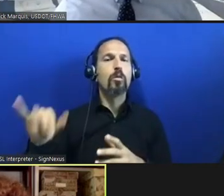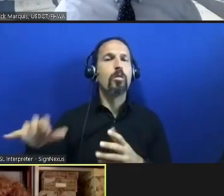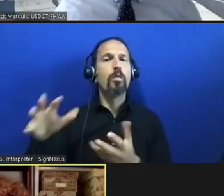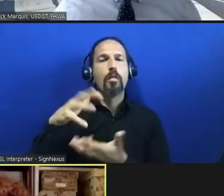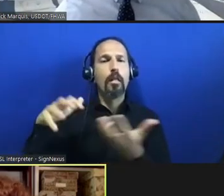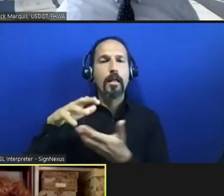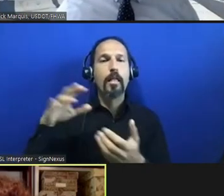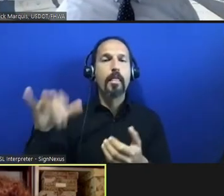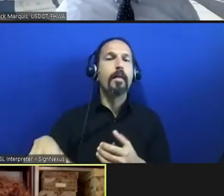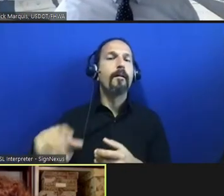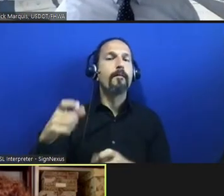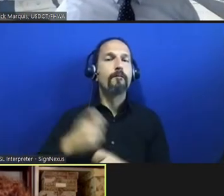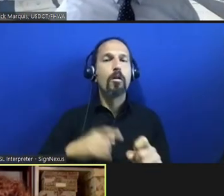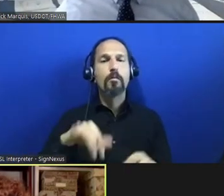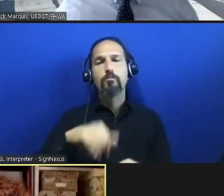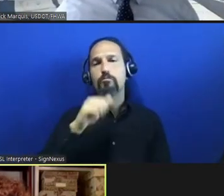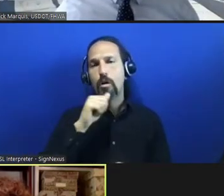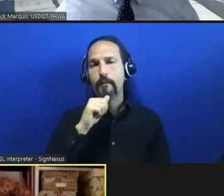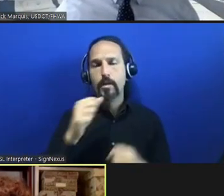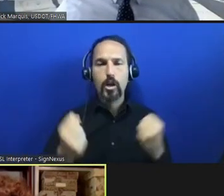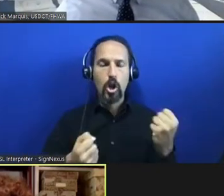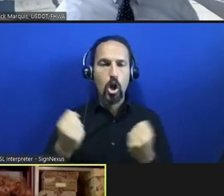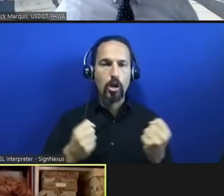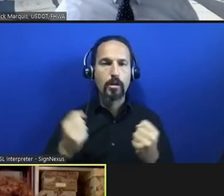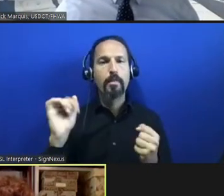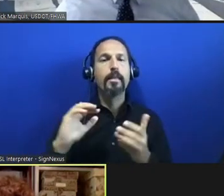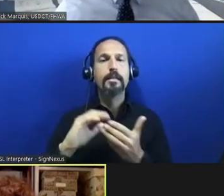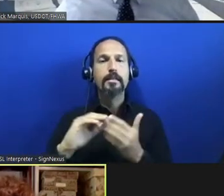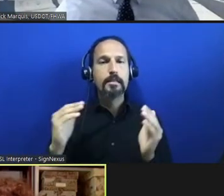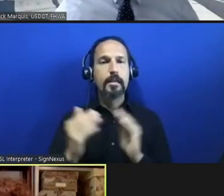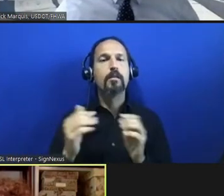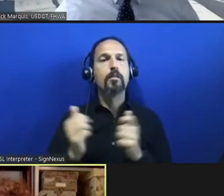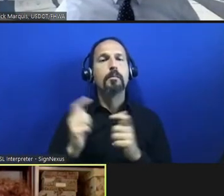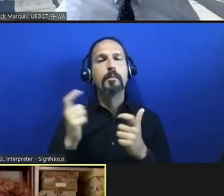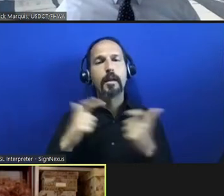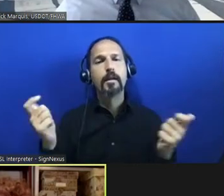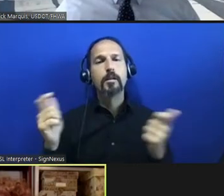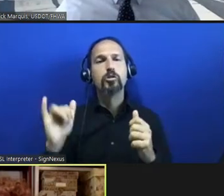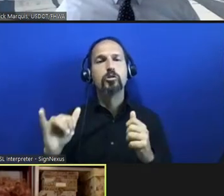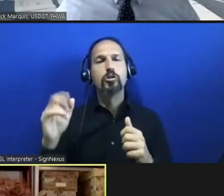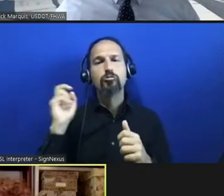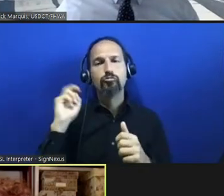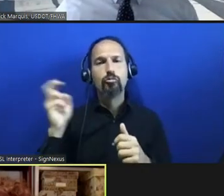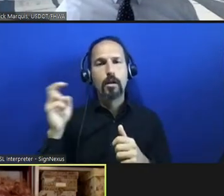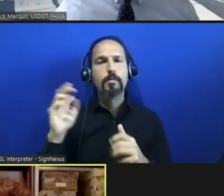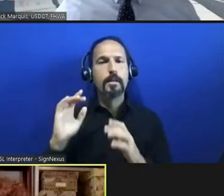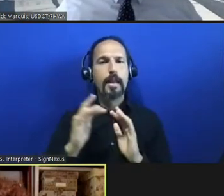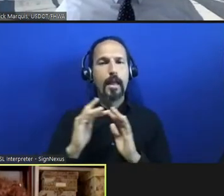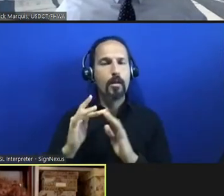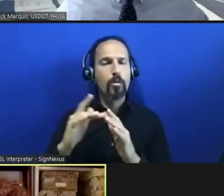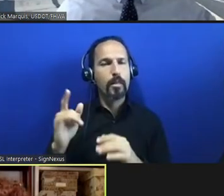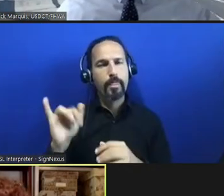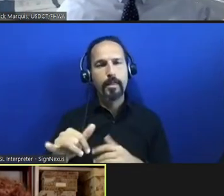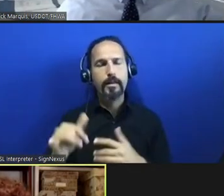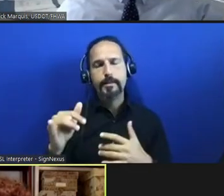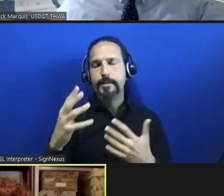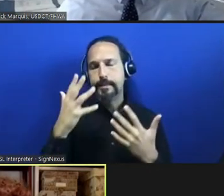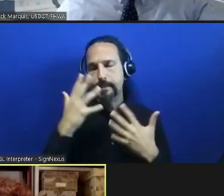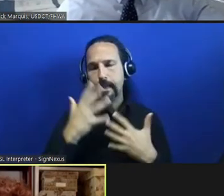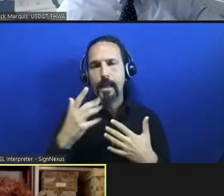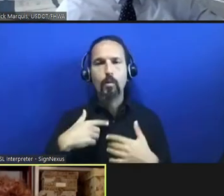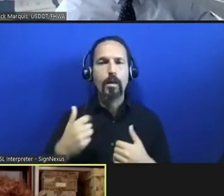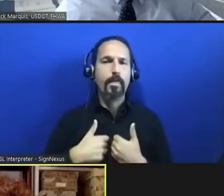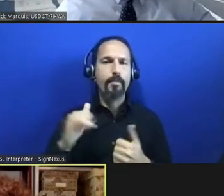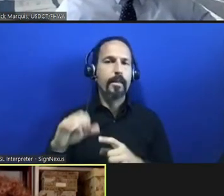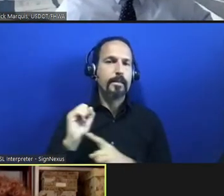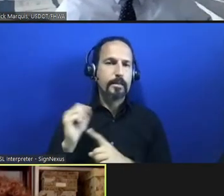percentage of that is coming from private cars in a city with the biggest Transportation Network in the nation it's absurd that we live in this scenario